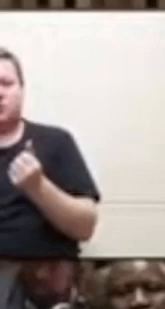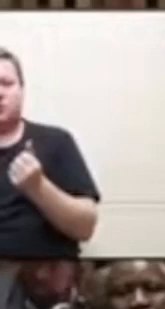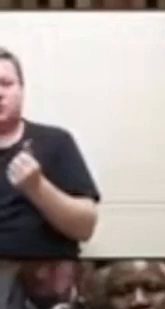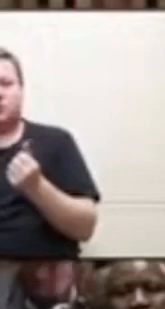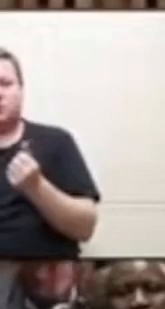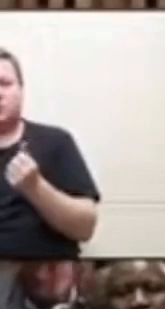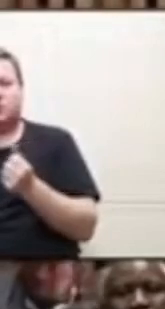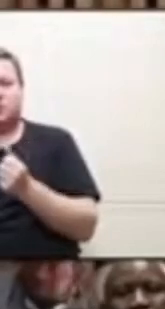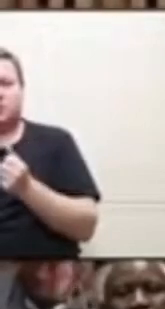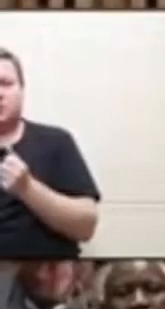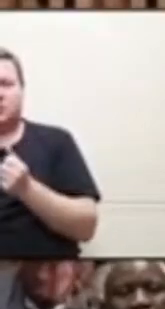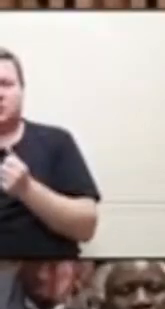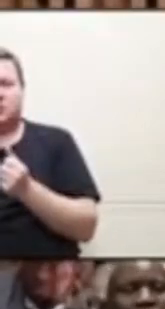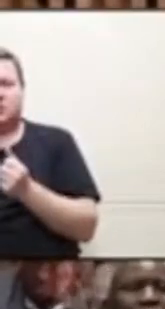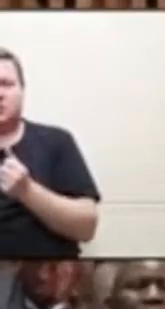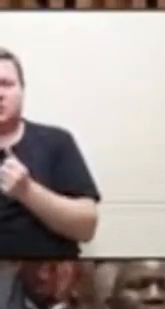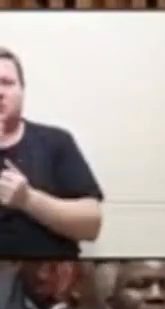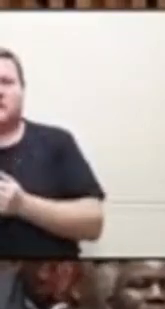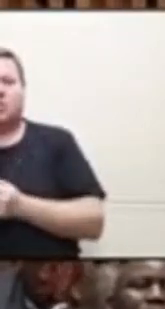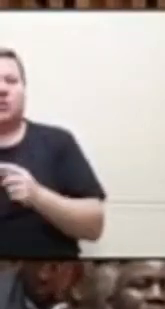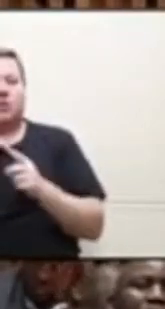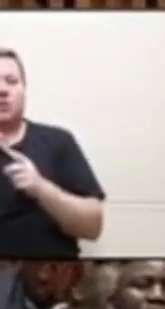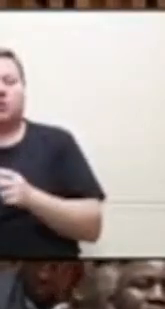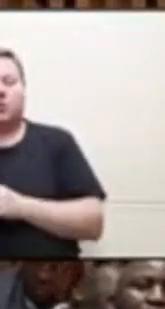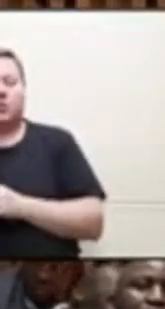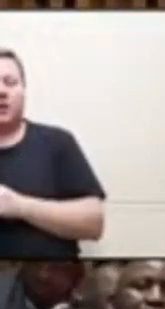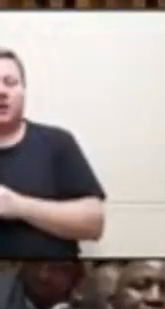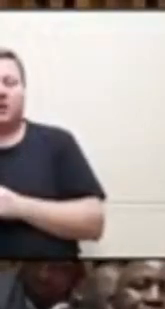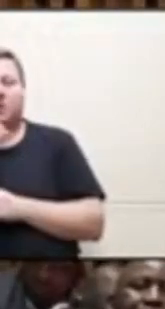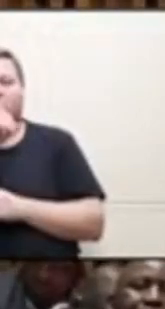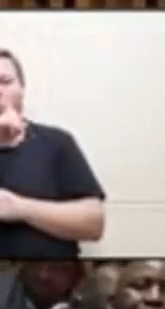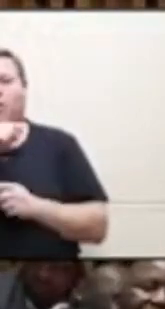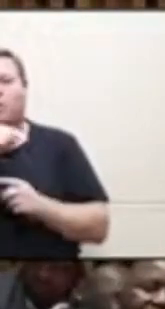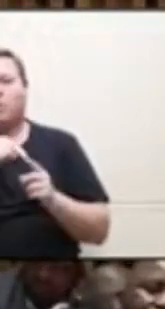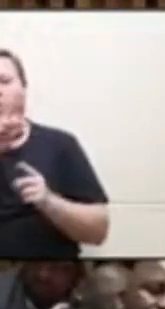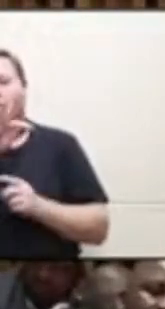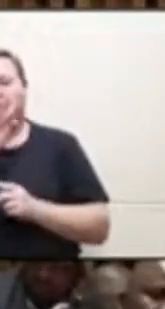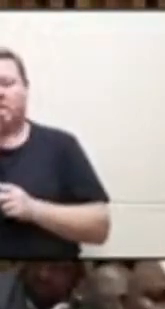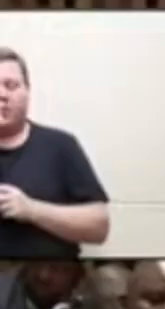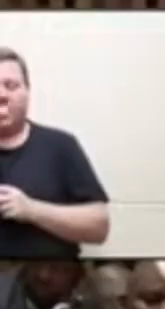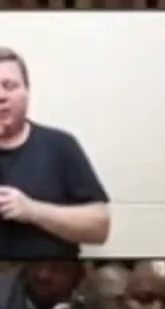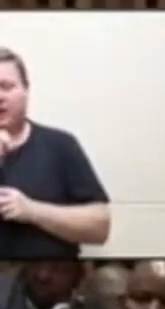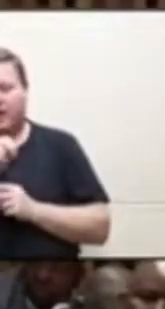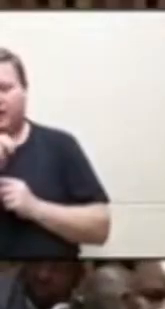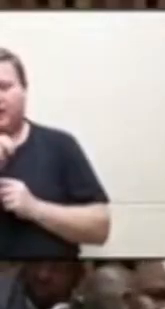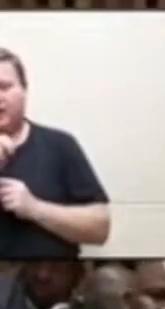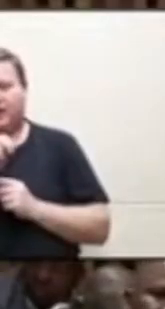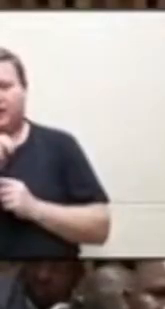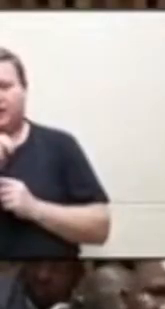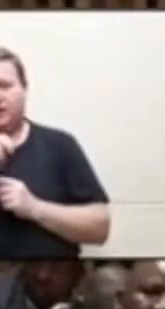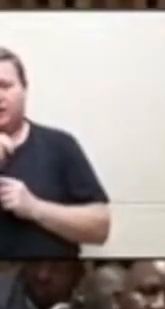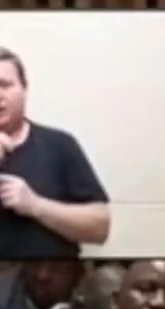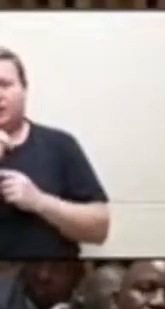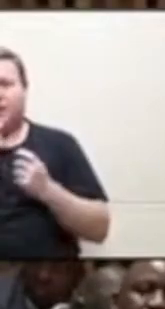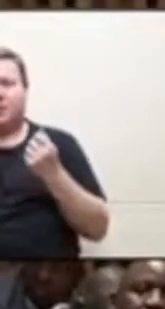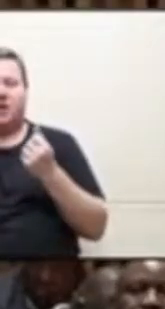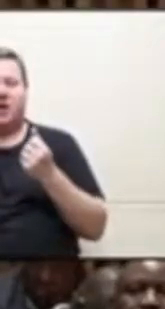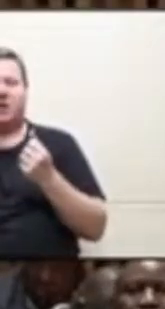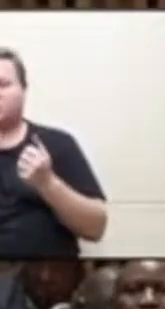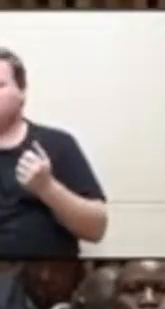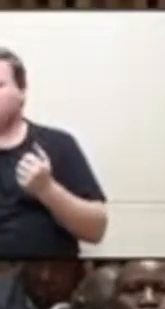on the 3.2 billion, about 1.3 billion account amount